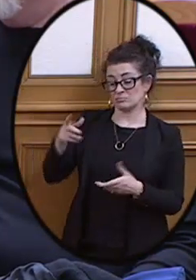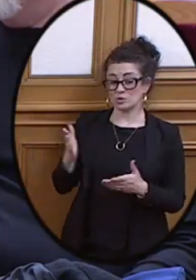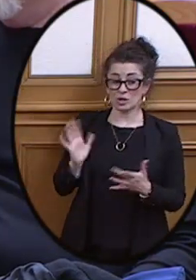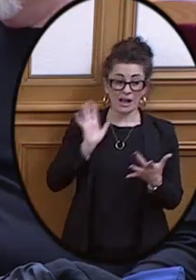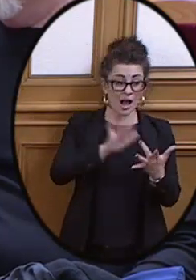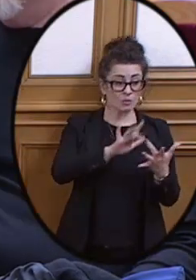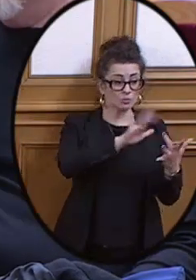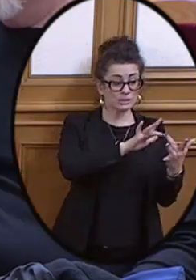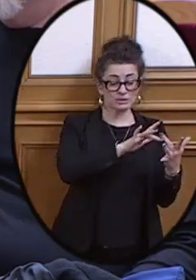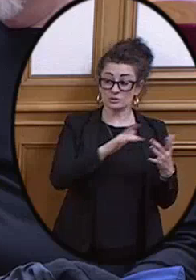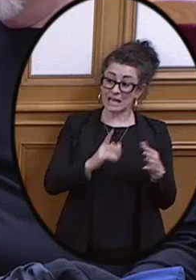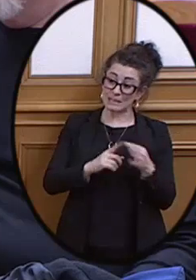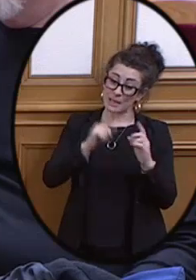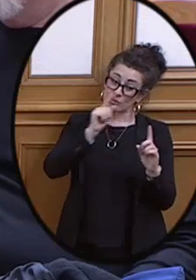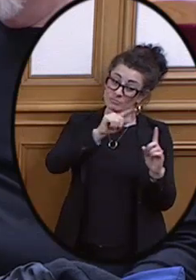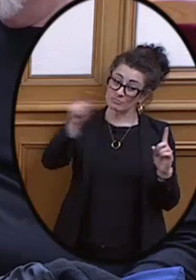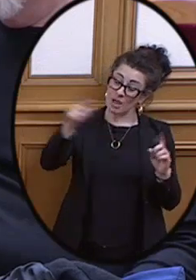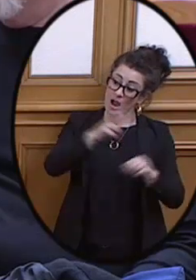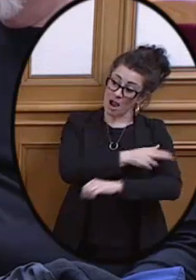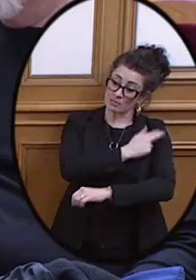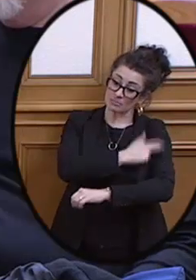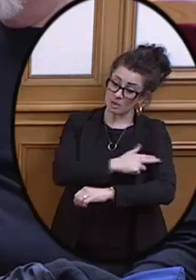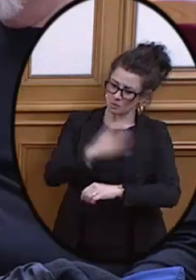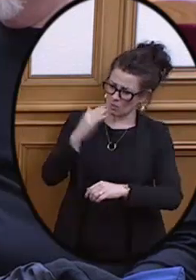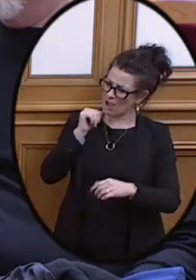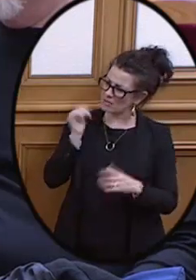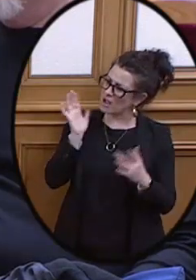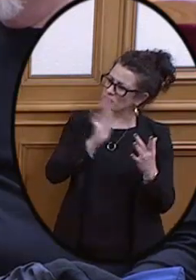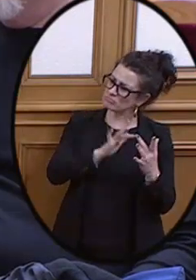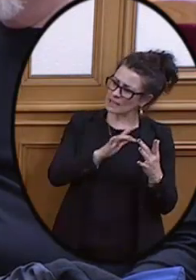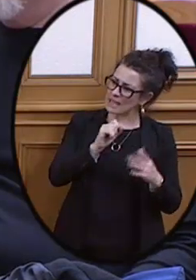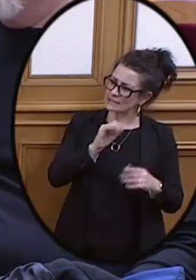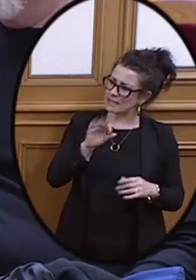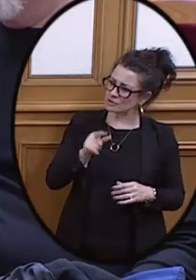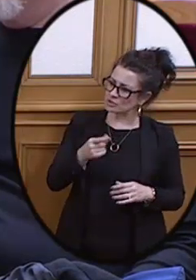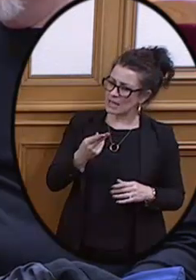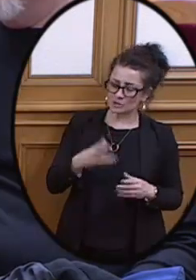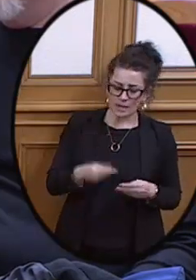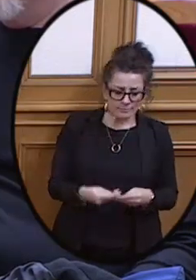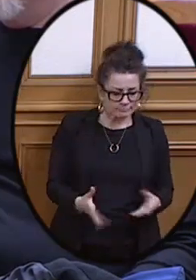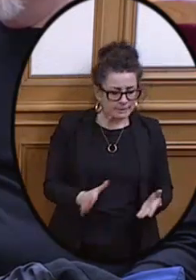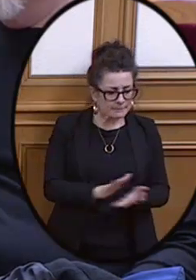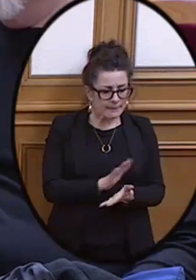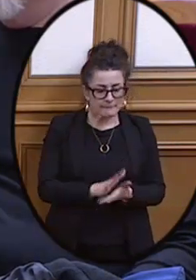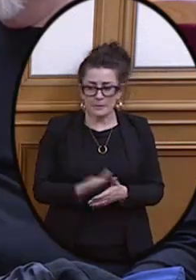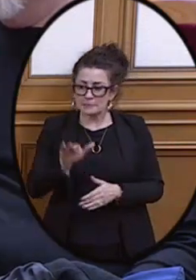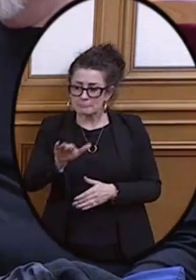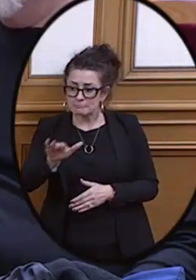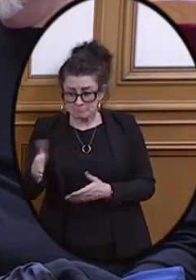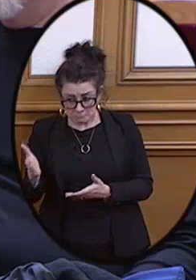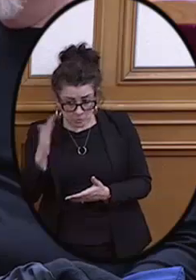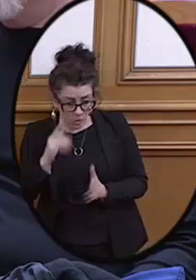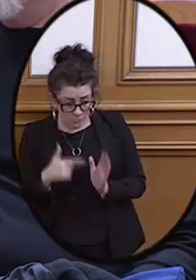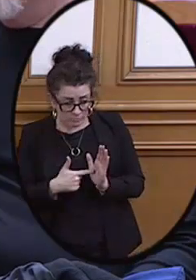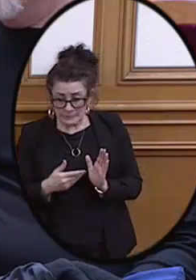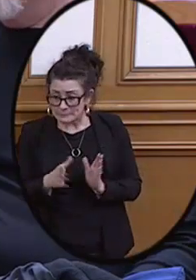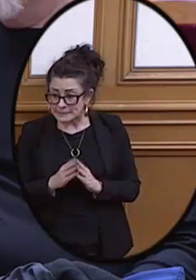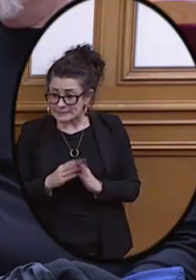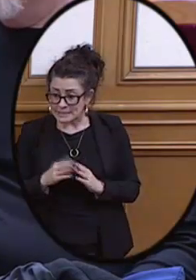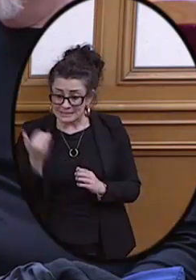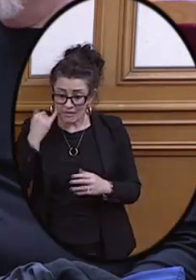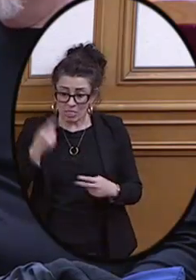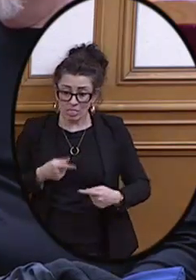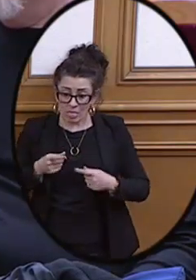hospitals. I think it wouldn't be too hard to go to SF General and get a piece of paper that says, hey, do you know about these meetings if you're having problems accessing